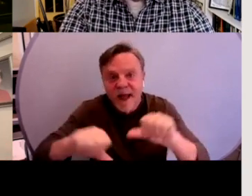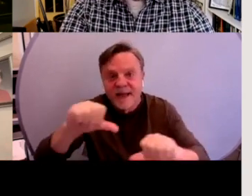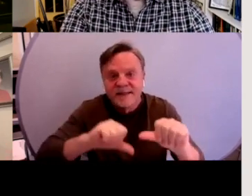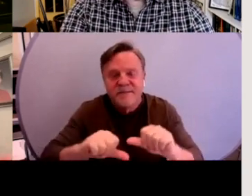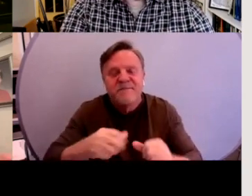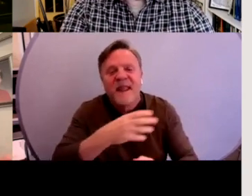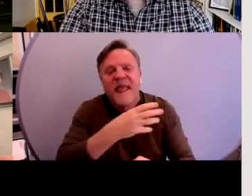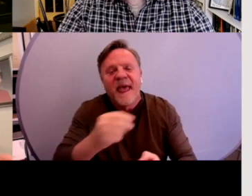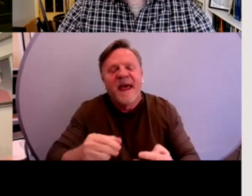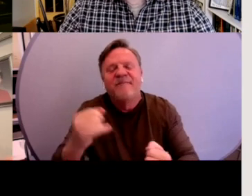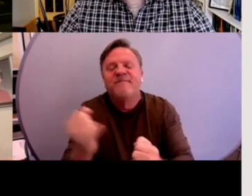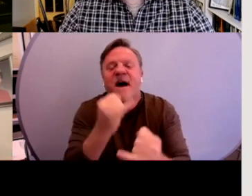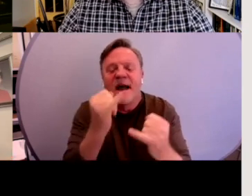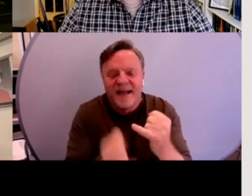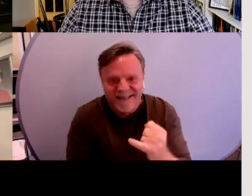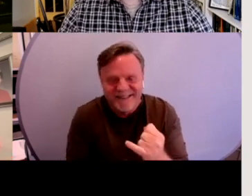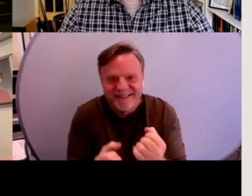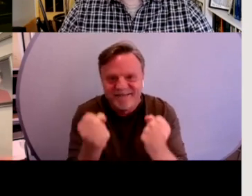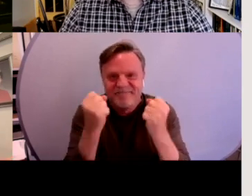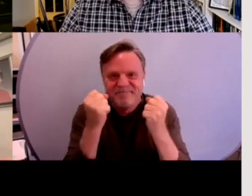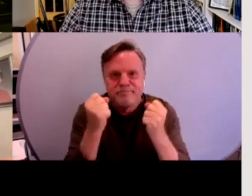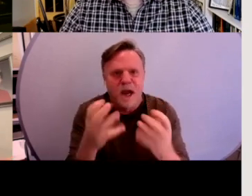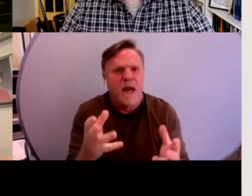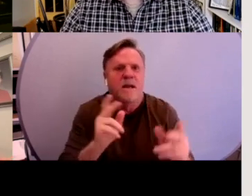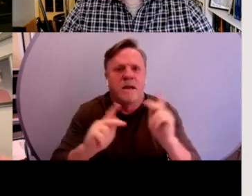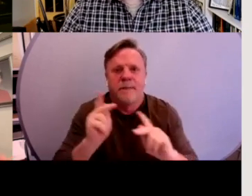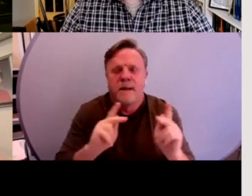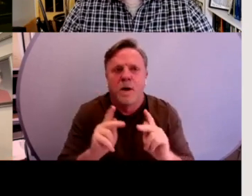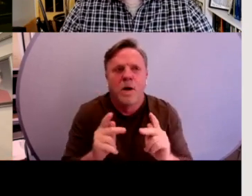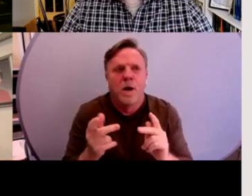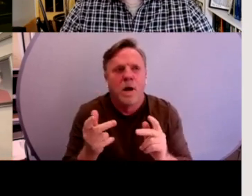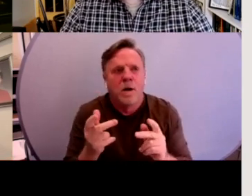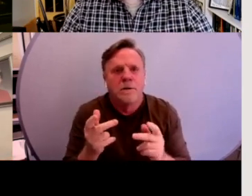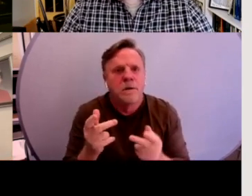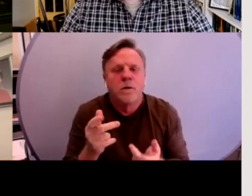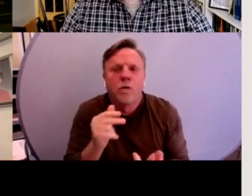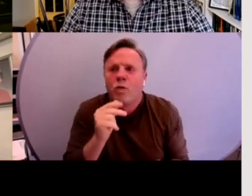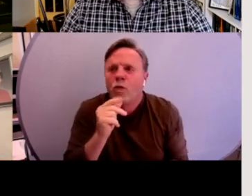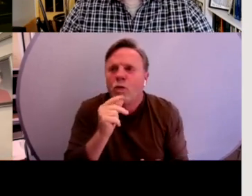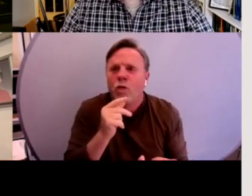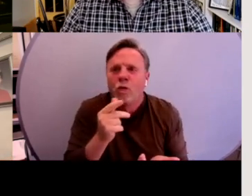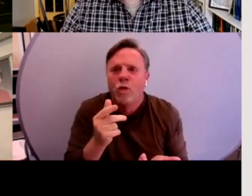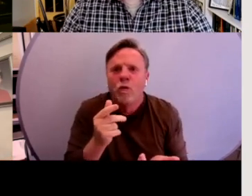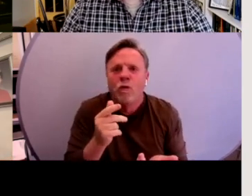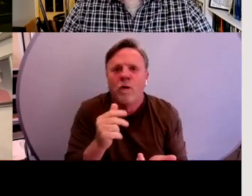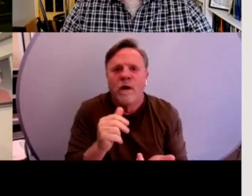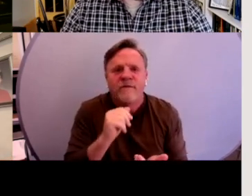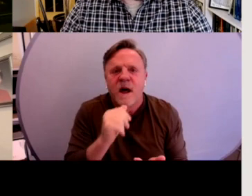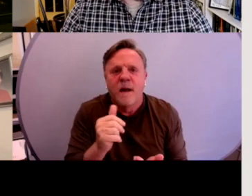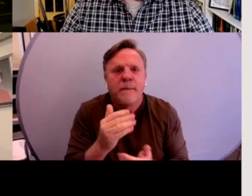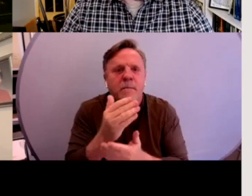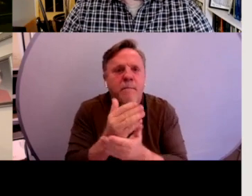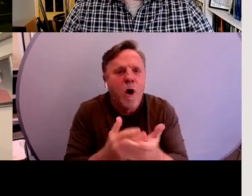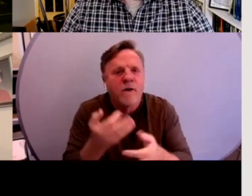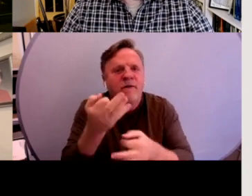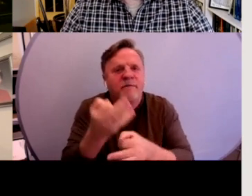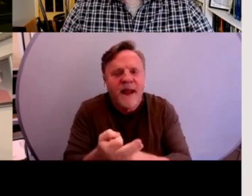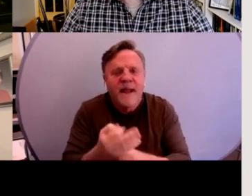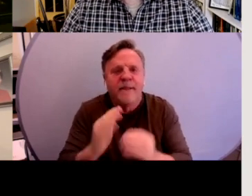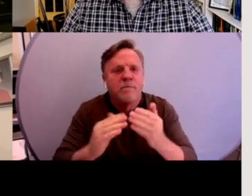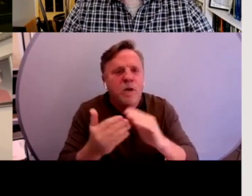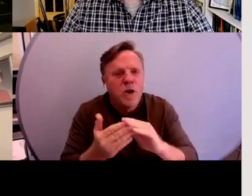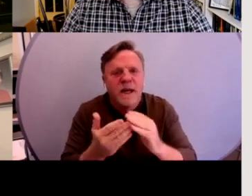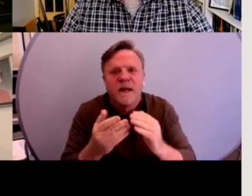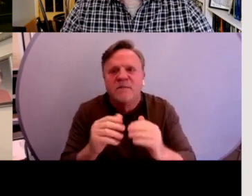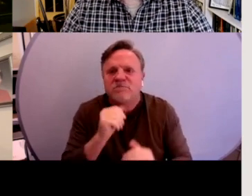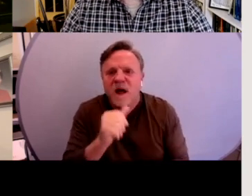finally, a lot of people who are not been clergy or parts of faith communities or whose job